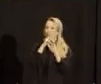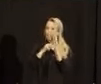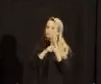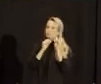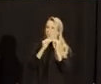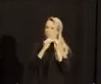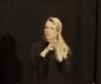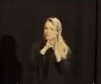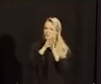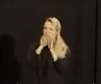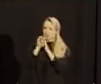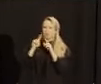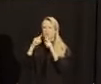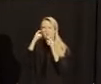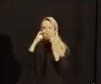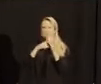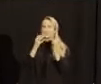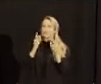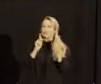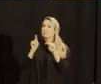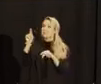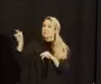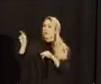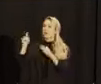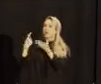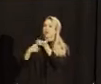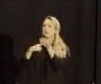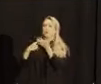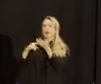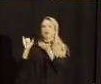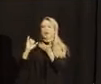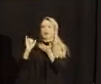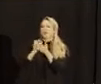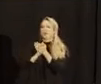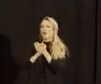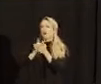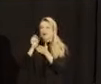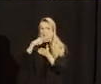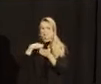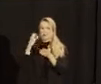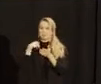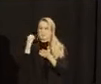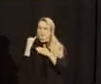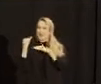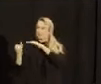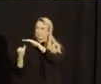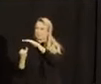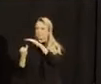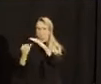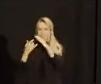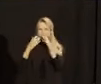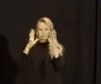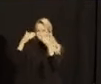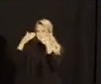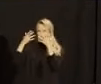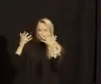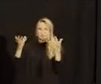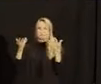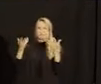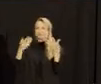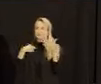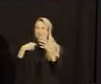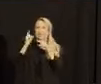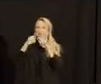lot of the young people talked about how when they were, in isolation, right, because they couldn't be with